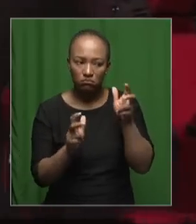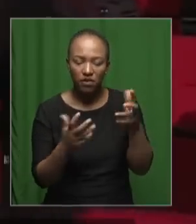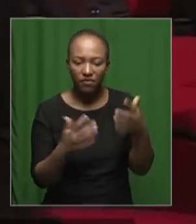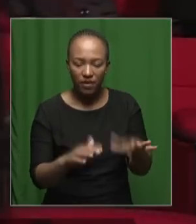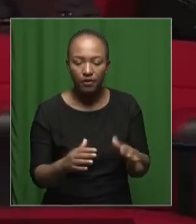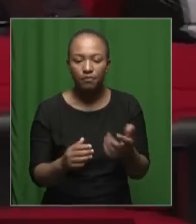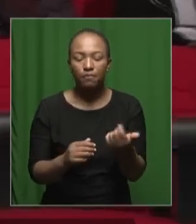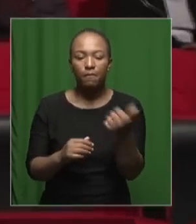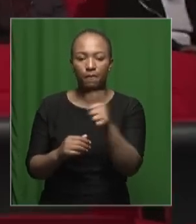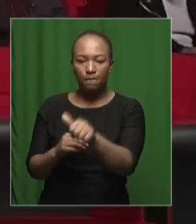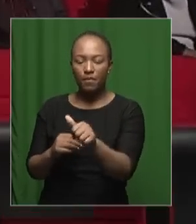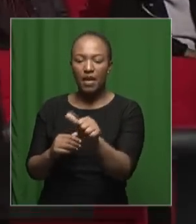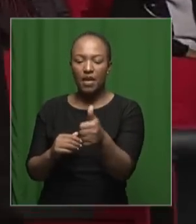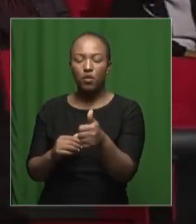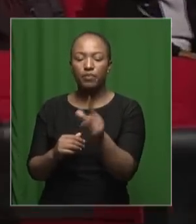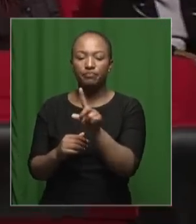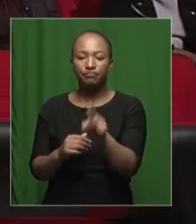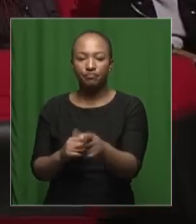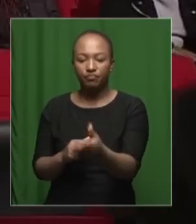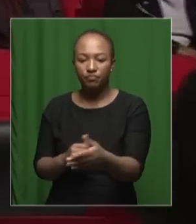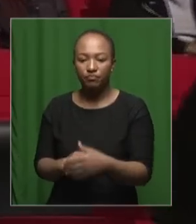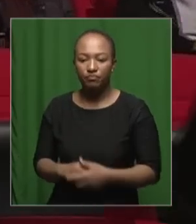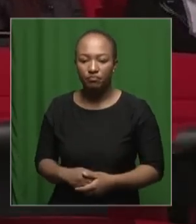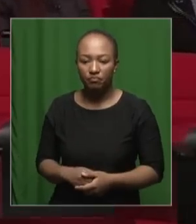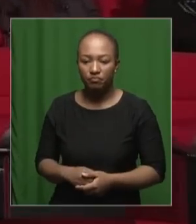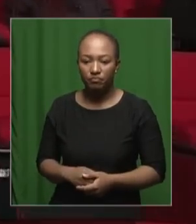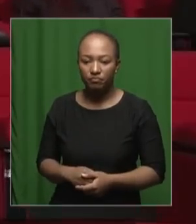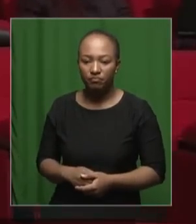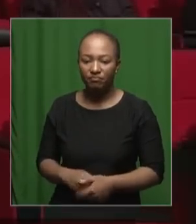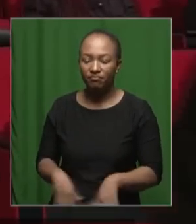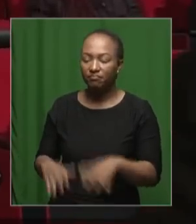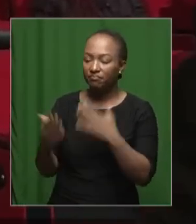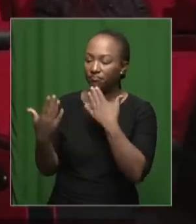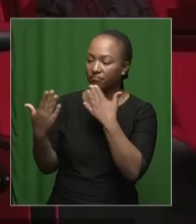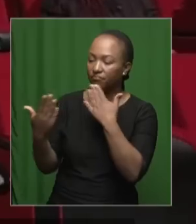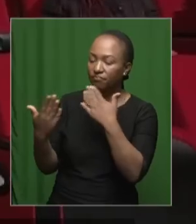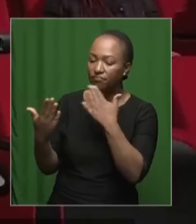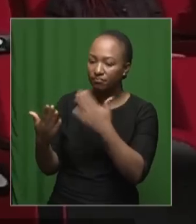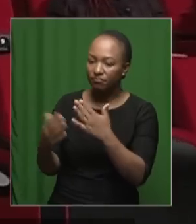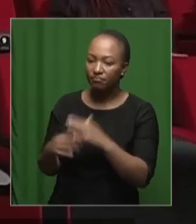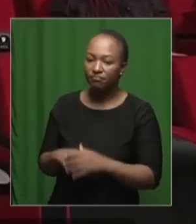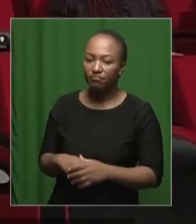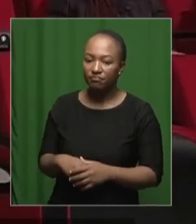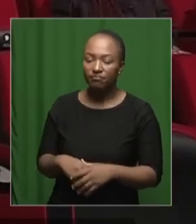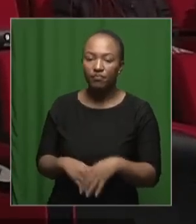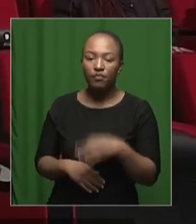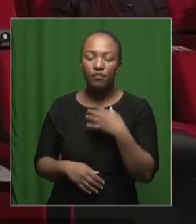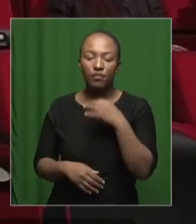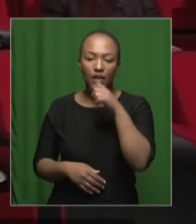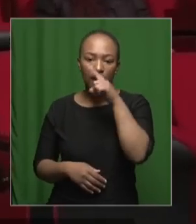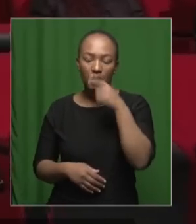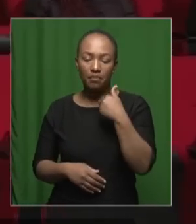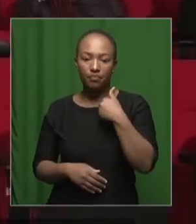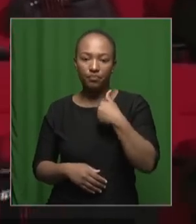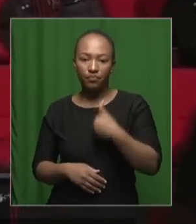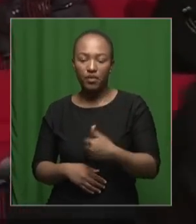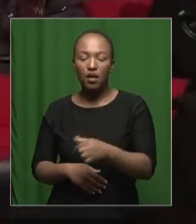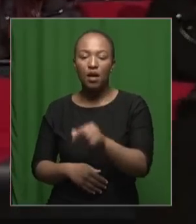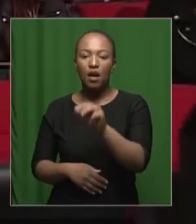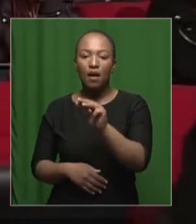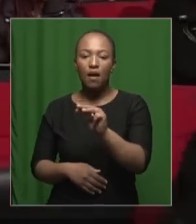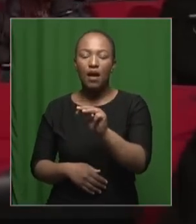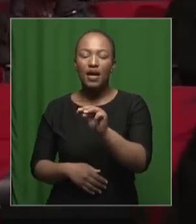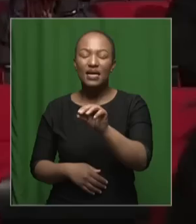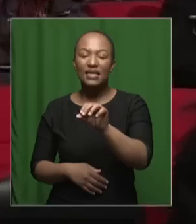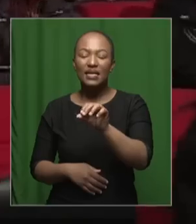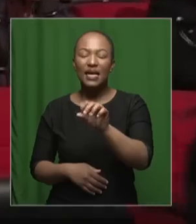try one more question here, then I'll go across. Thank you. Thank you very much. Thank you. My name is Tembelo Majola. My question